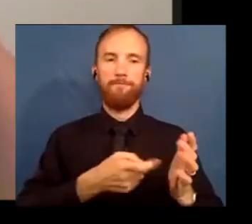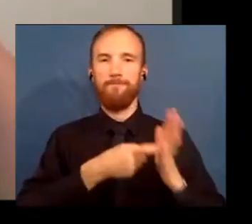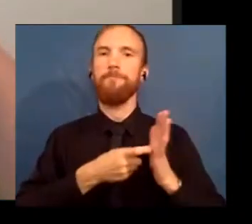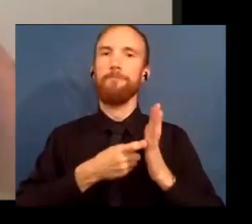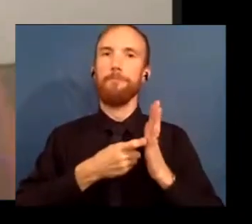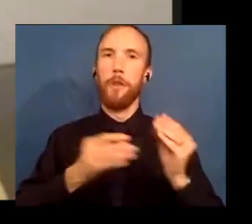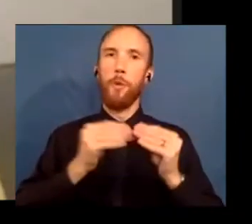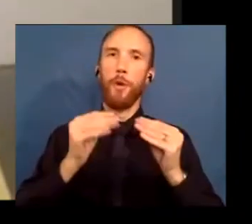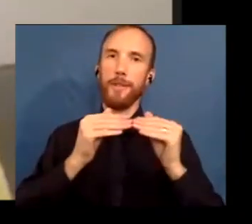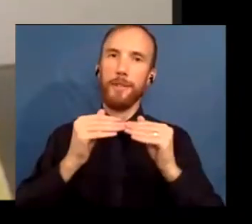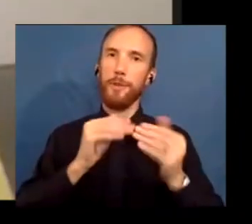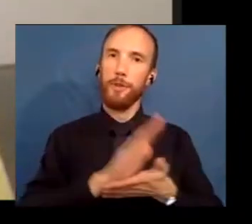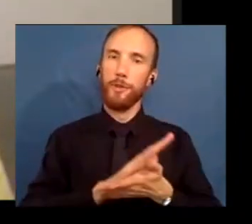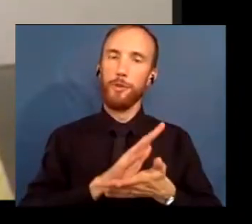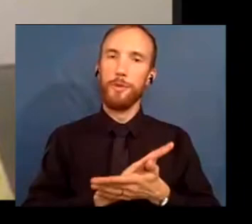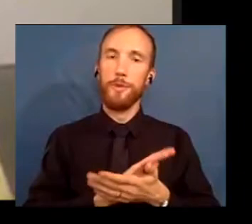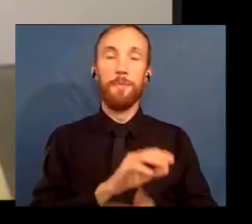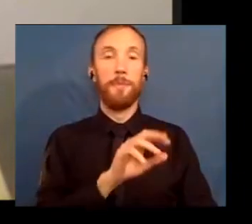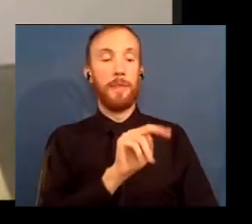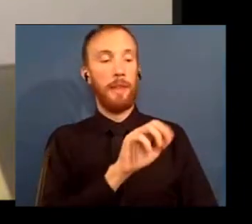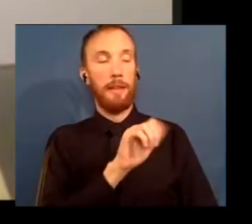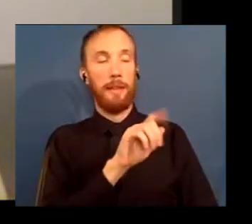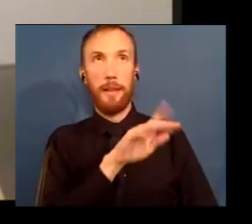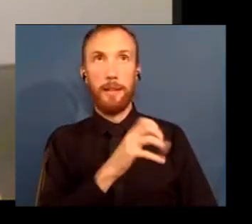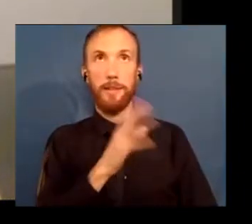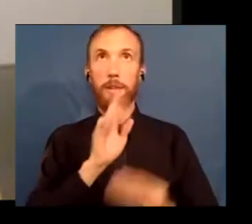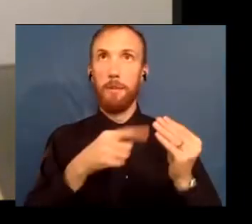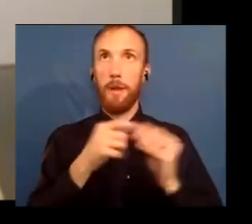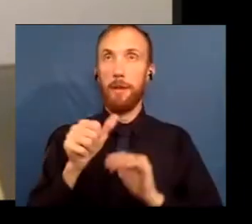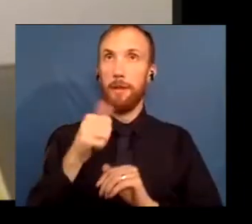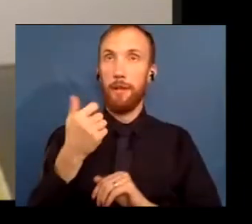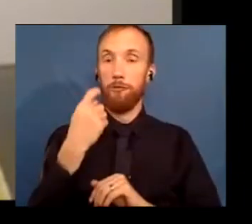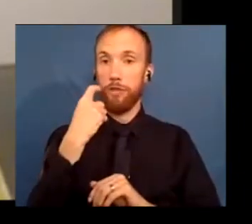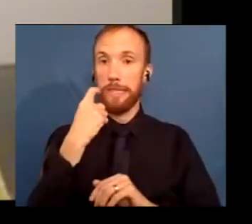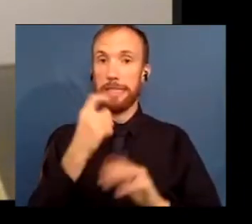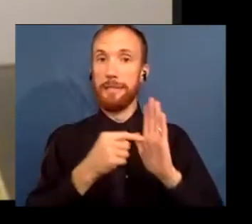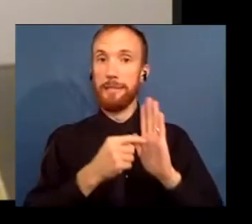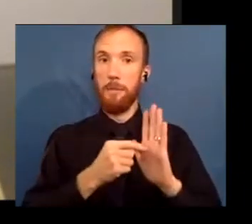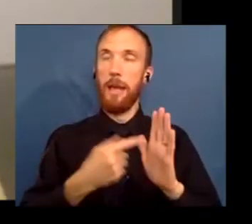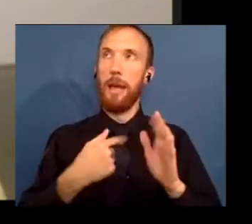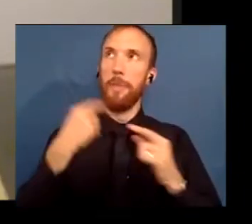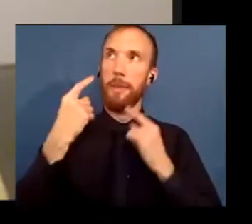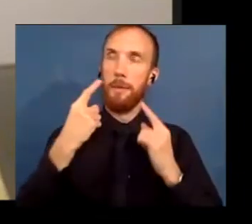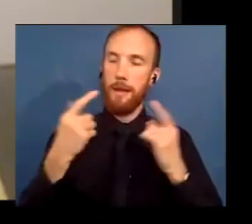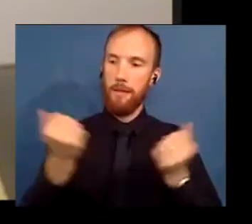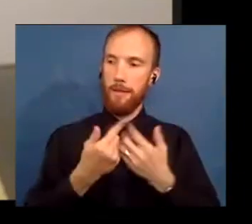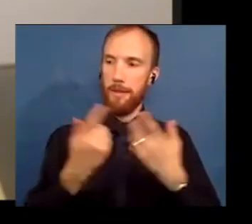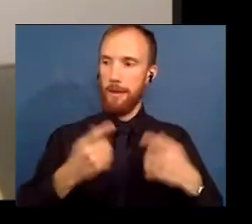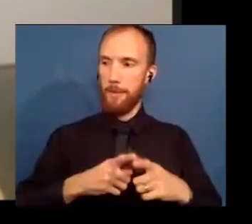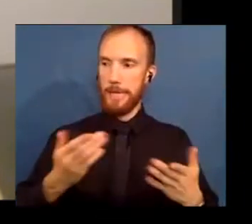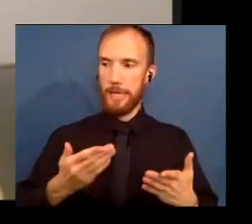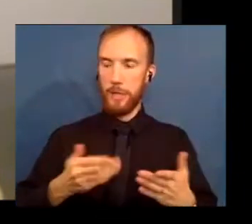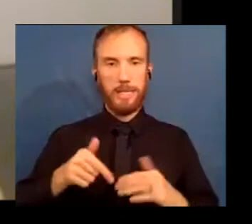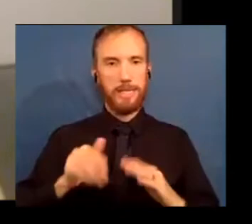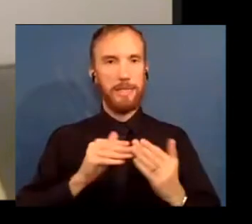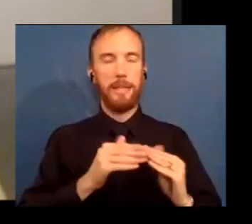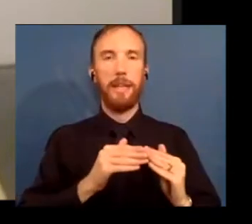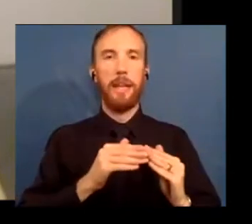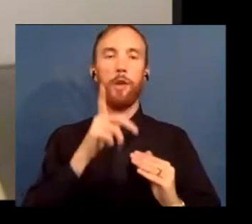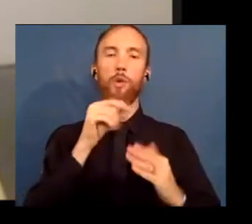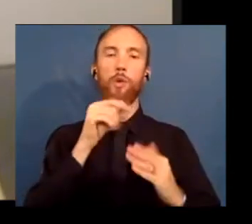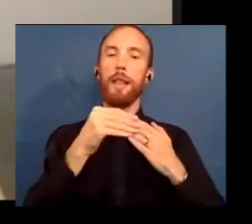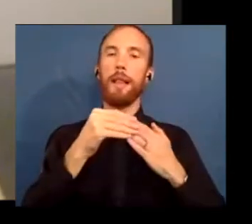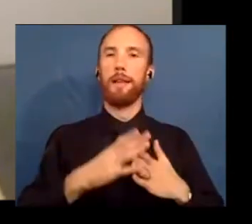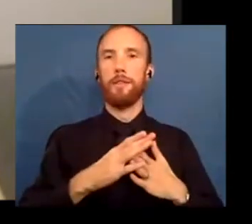that Nadine touched on a bit, I reflect on the movement here in the city, and I wanna say that was very much led by young people, young Black people